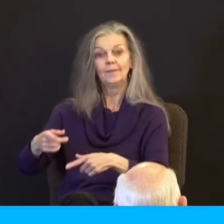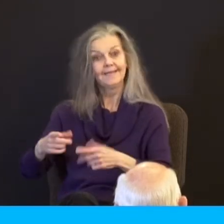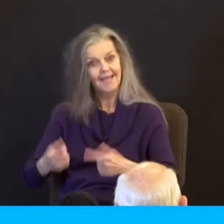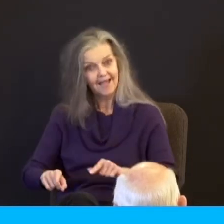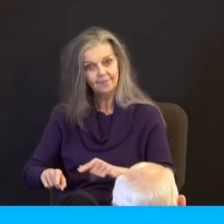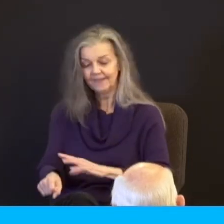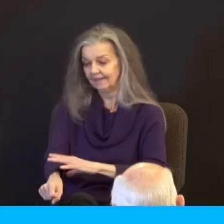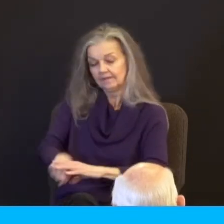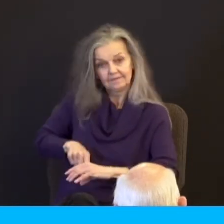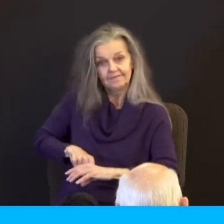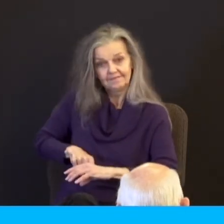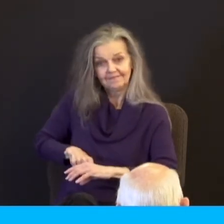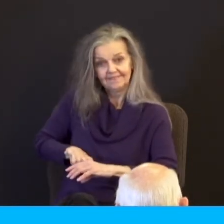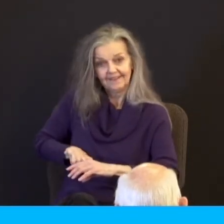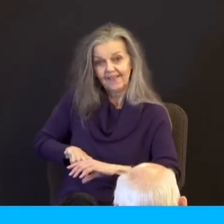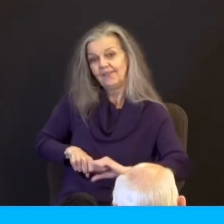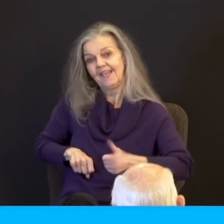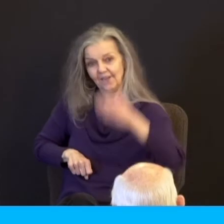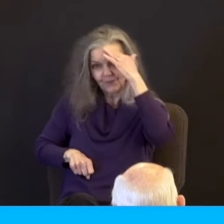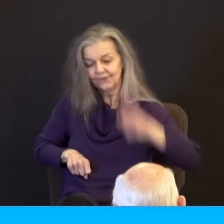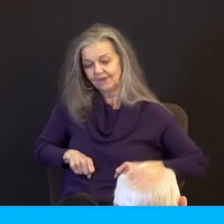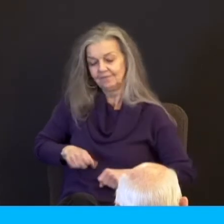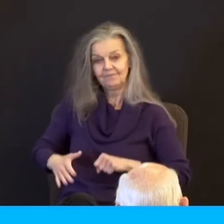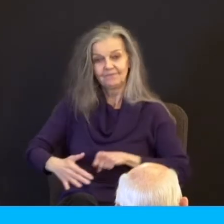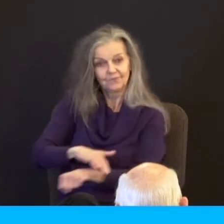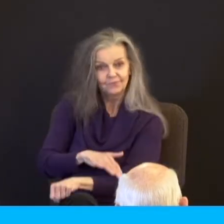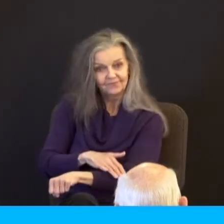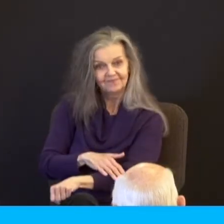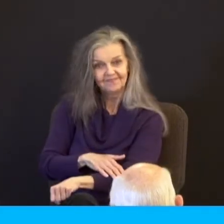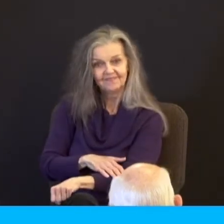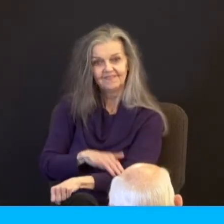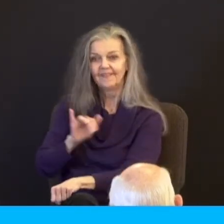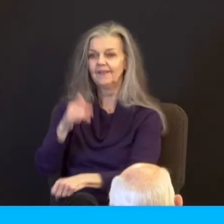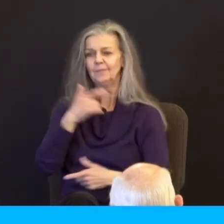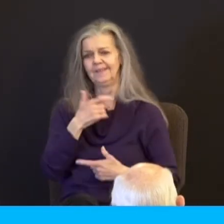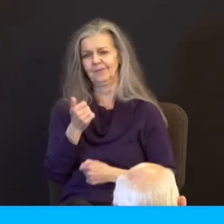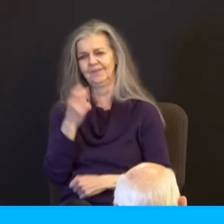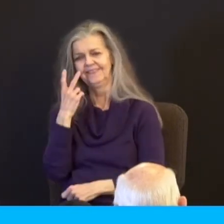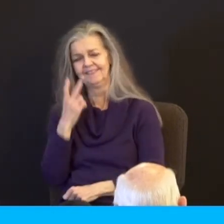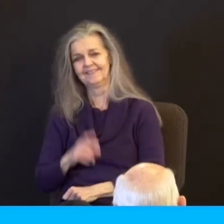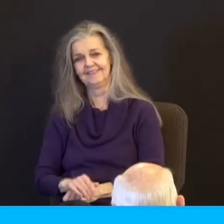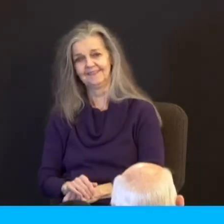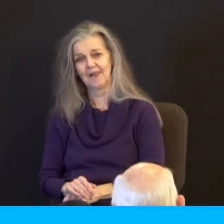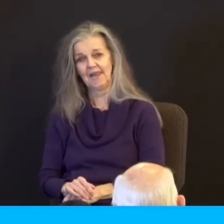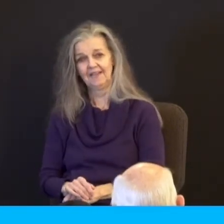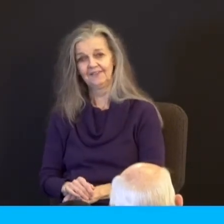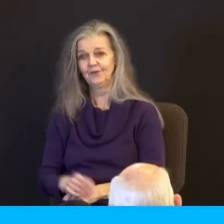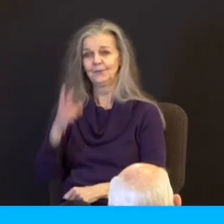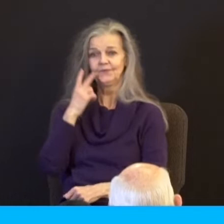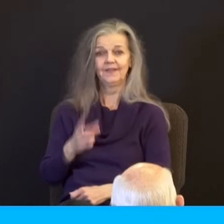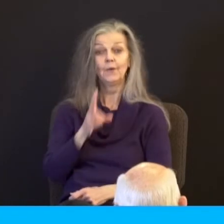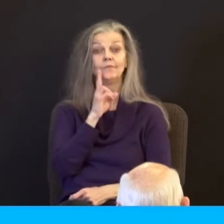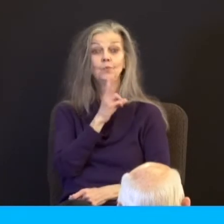as he drew back his hand, that behold, his brother came out. That had to be interesting to see in the womb. I don't know if the other guy grabbed the umbilical